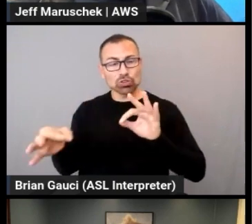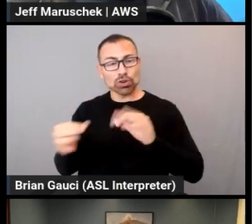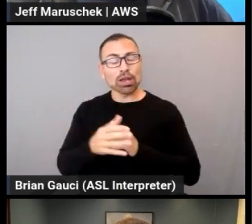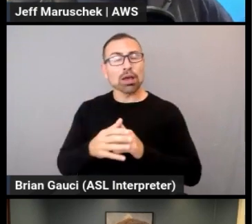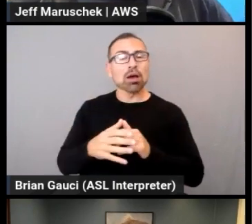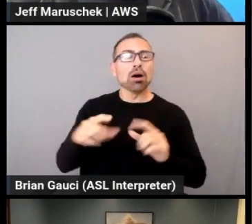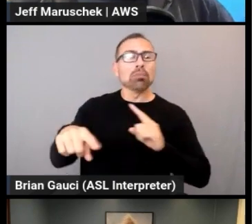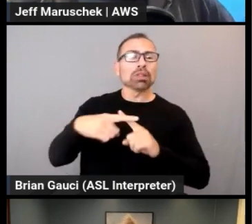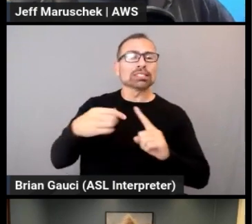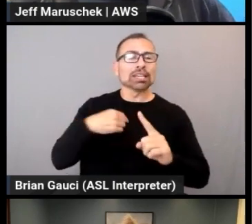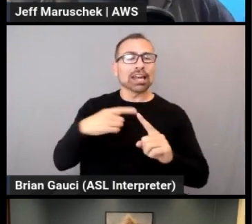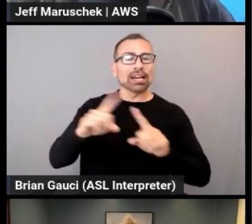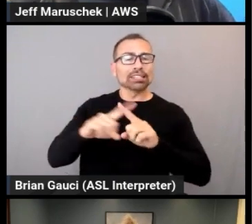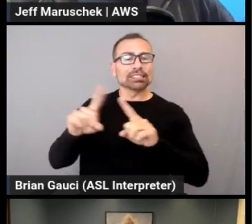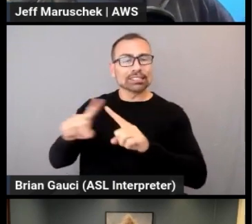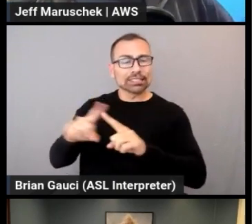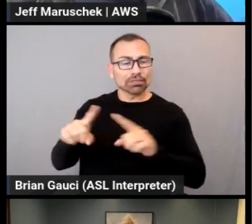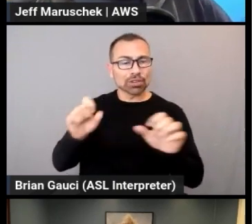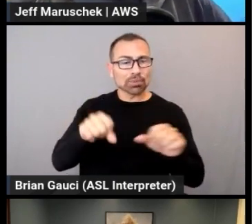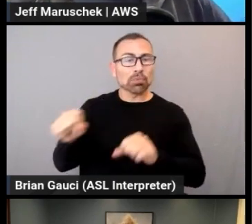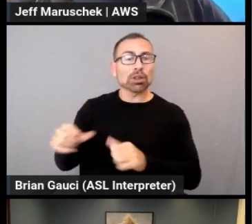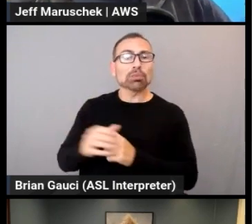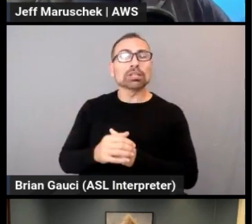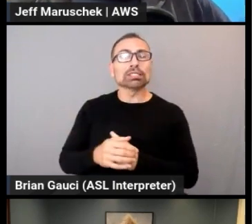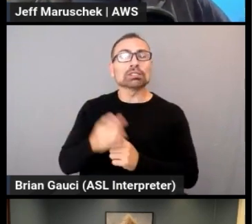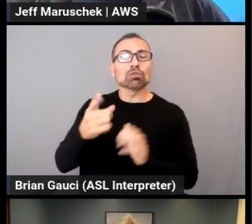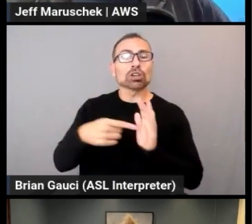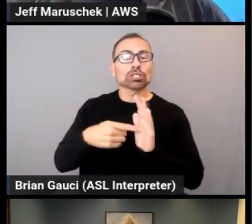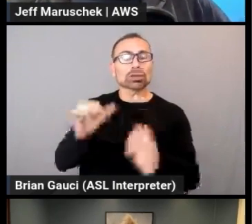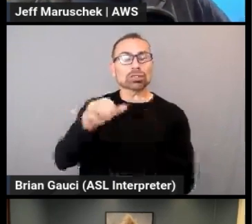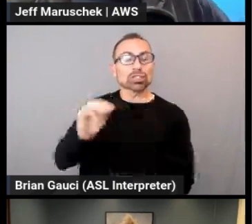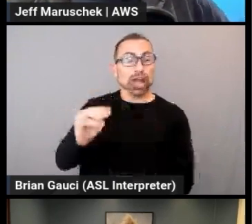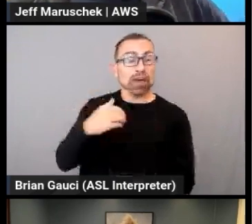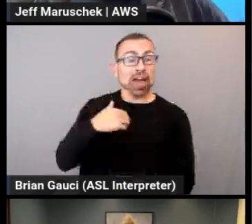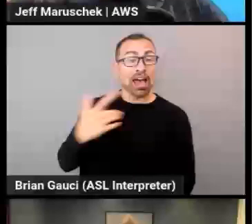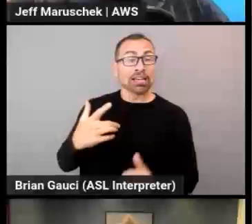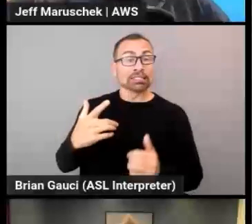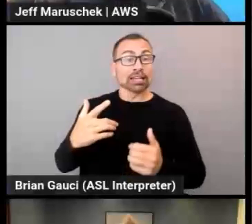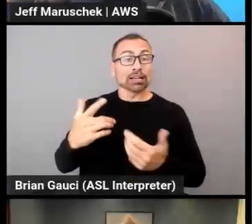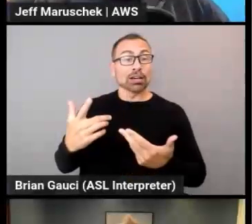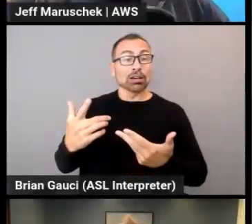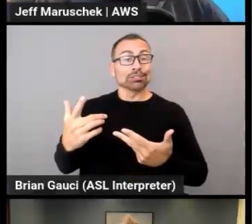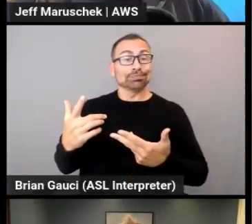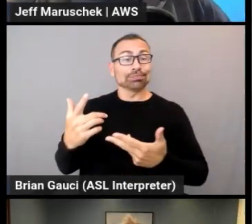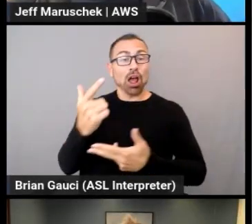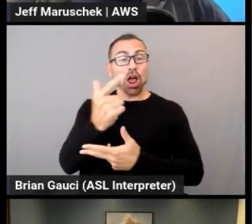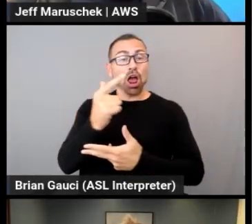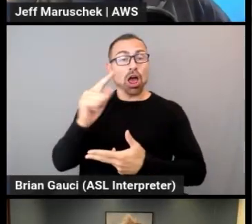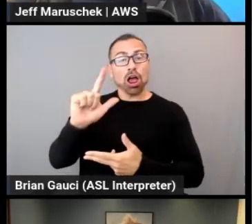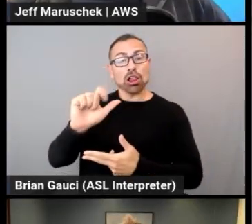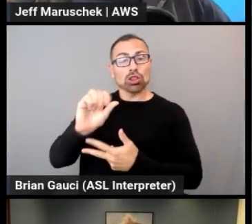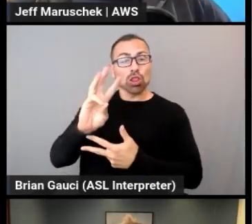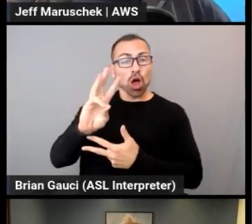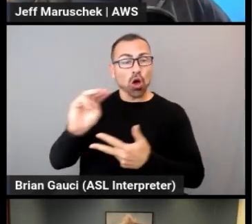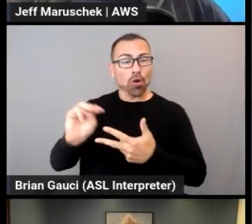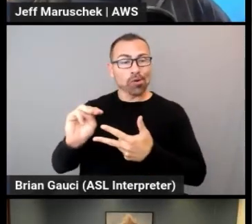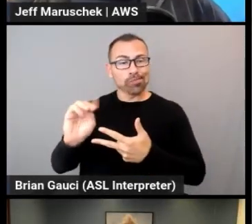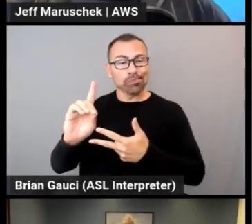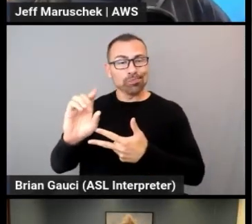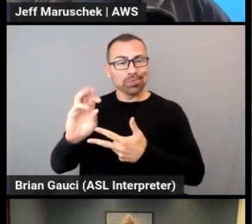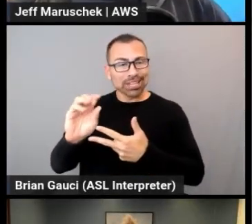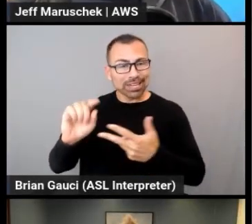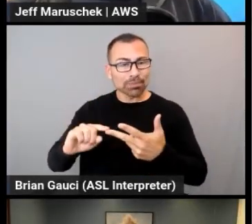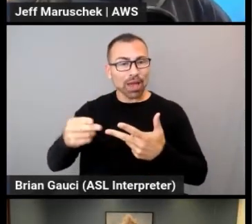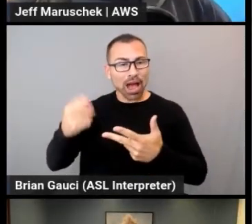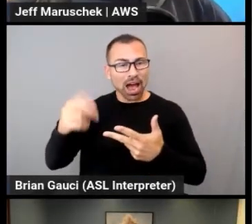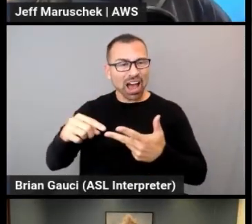it by risk score, which can be low, medium, high. And so you can mess with a policy in this Cedar Playground in